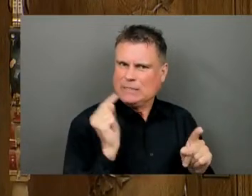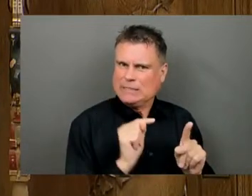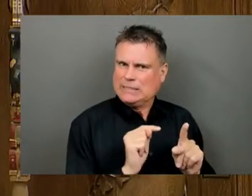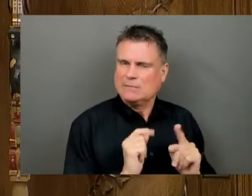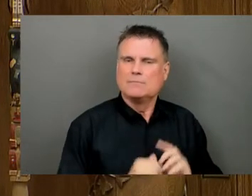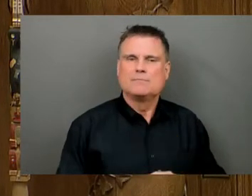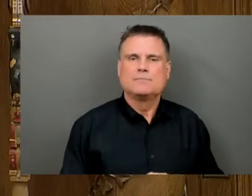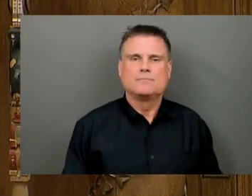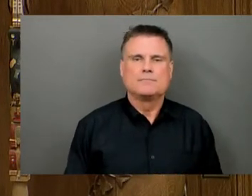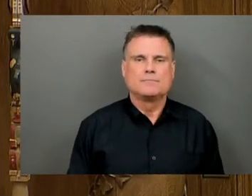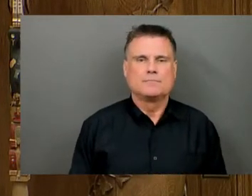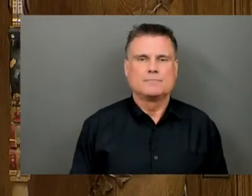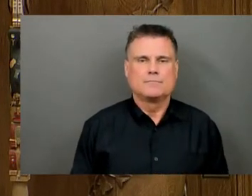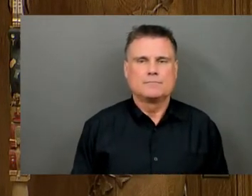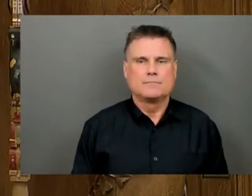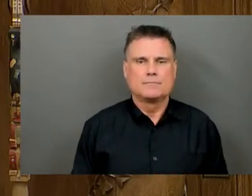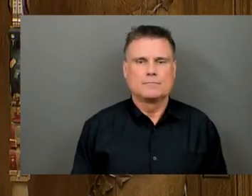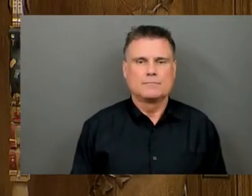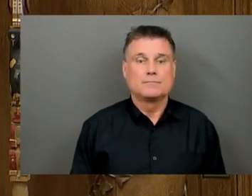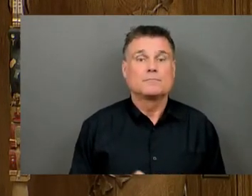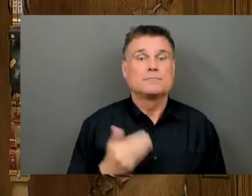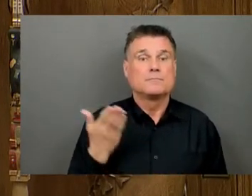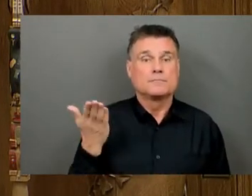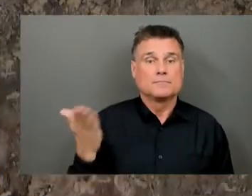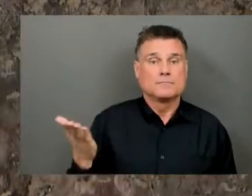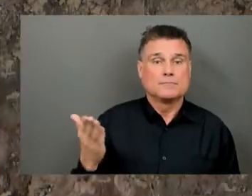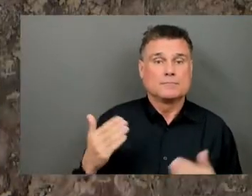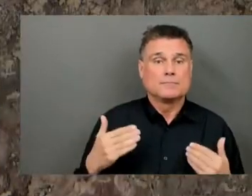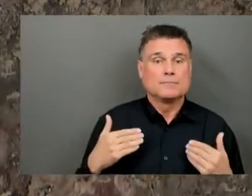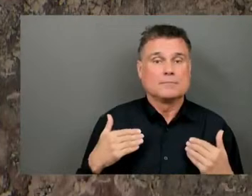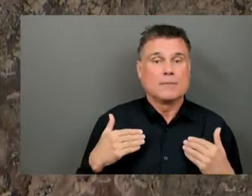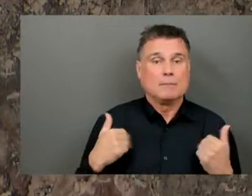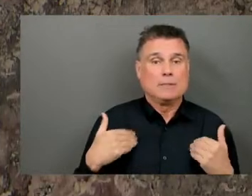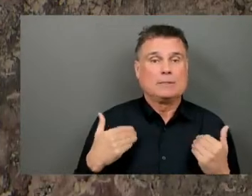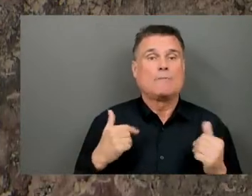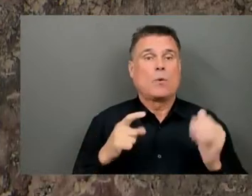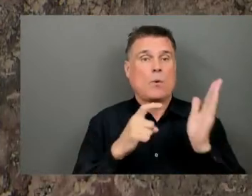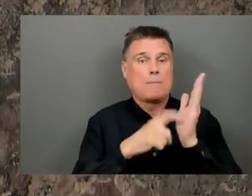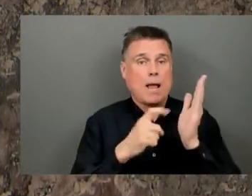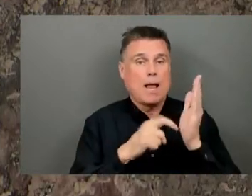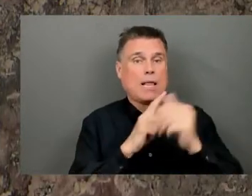Minister of Energy and Mines. Thank you very much, Honourable Speaker.